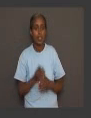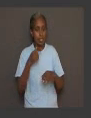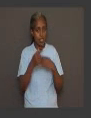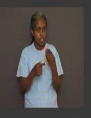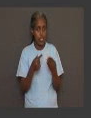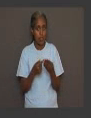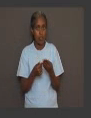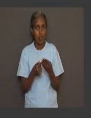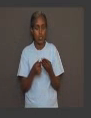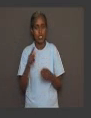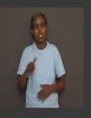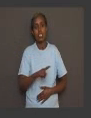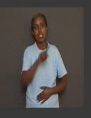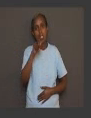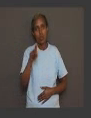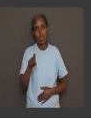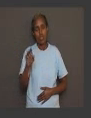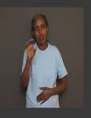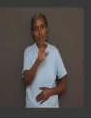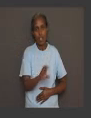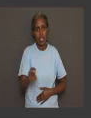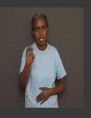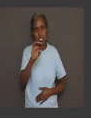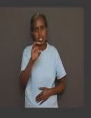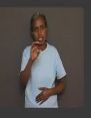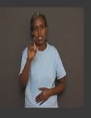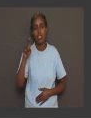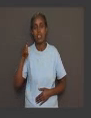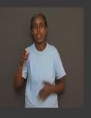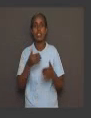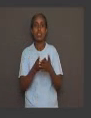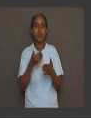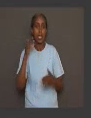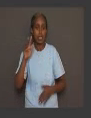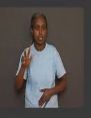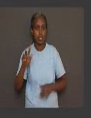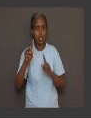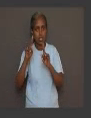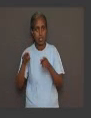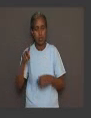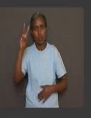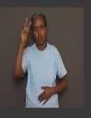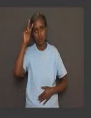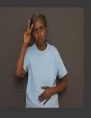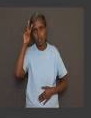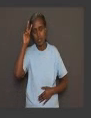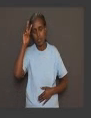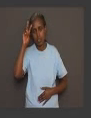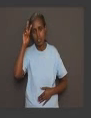Therefore, the equation of the circle is x minus 3